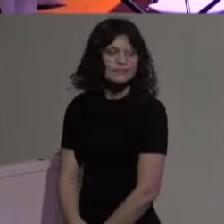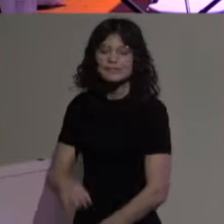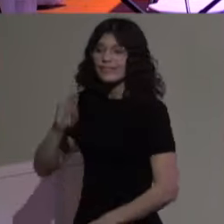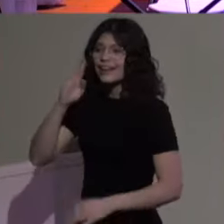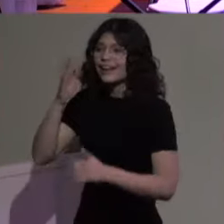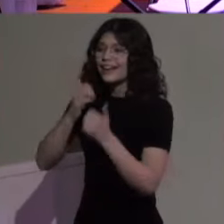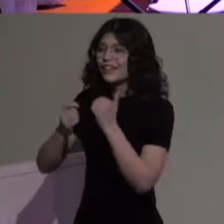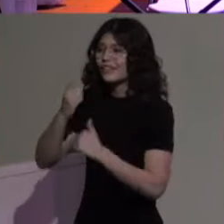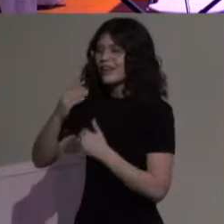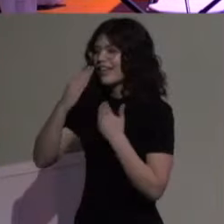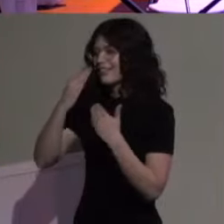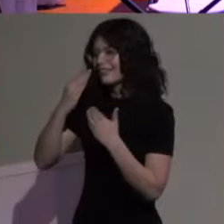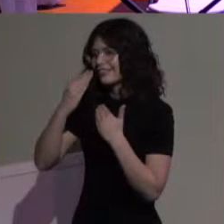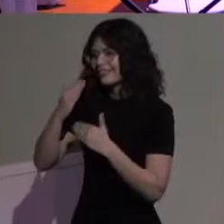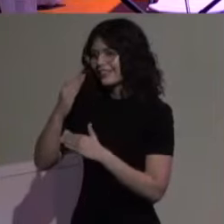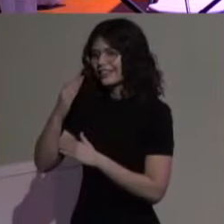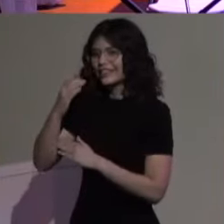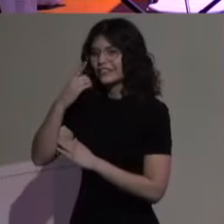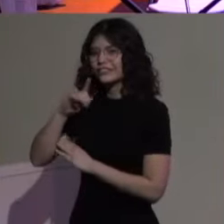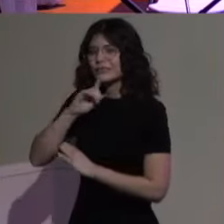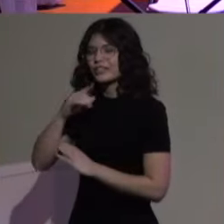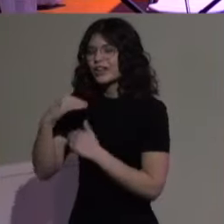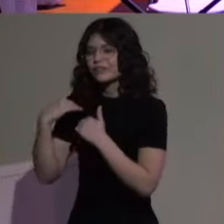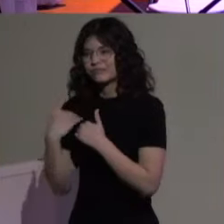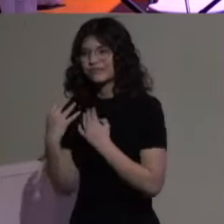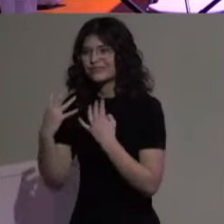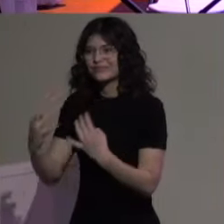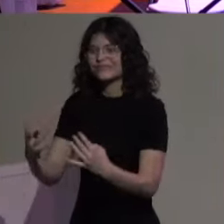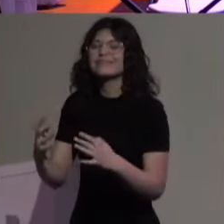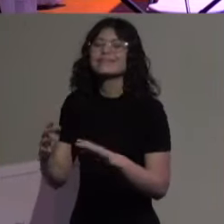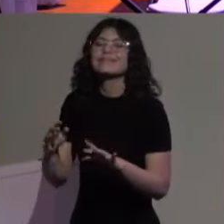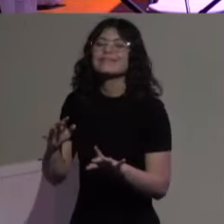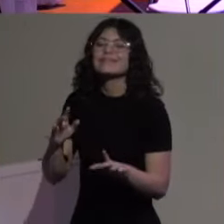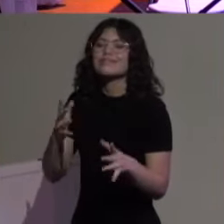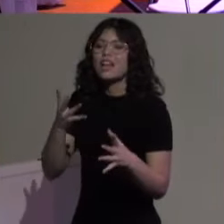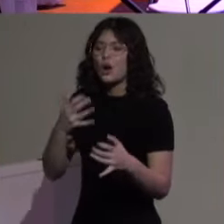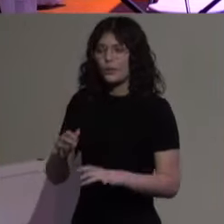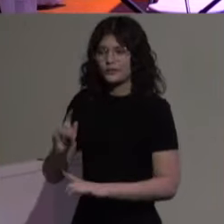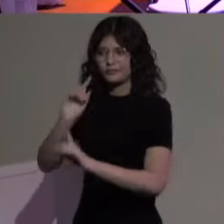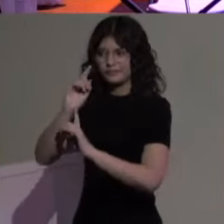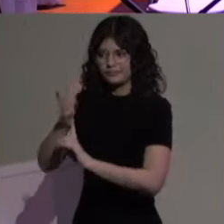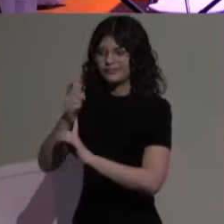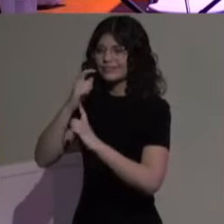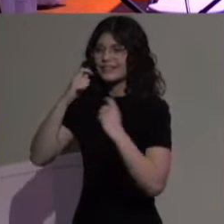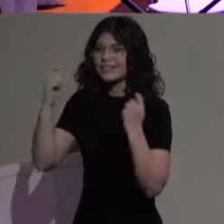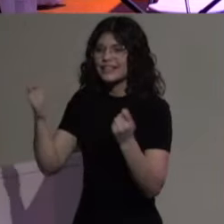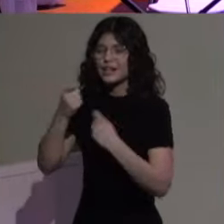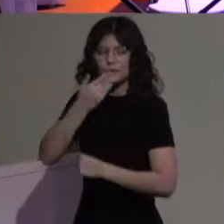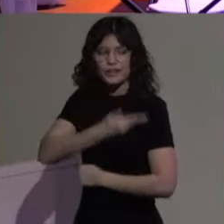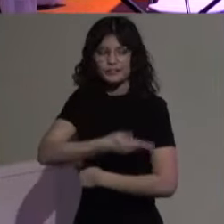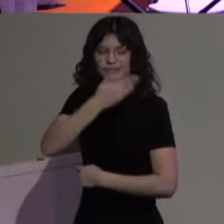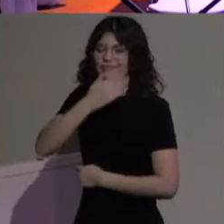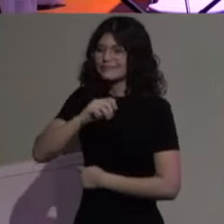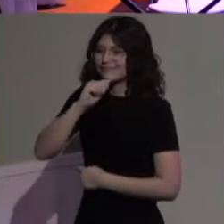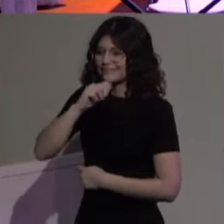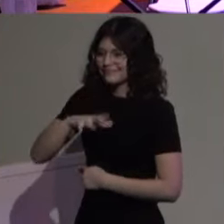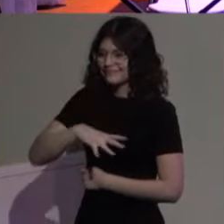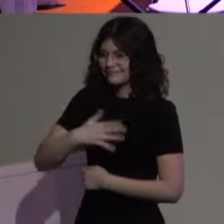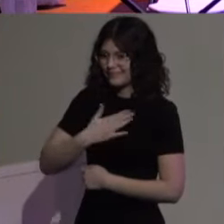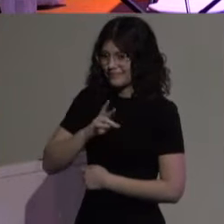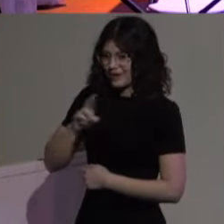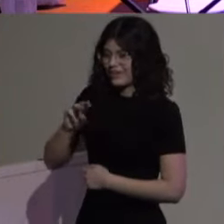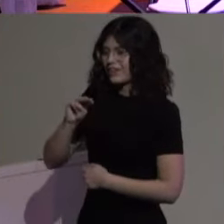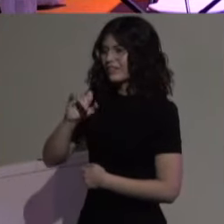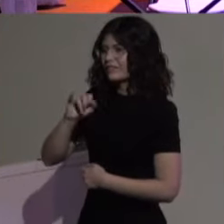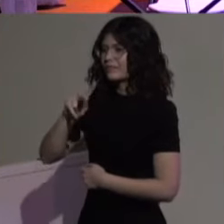everybody. Thank you. Thanks for being such a responsive audience so far. I wanted just to kind of take a moment to celebrate this young lady next to me to my right,